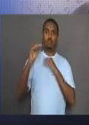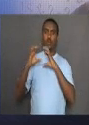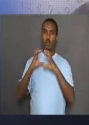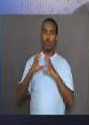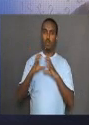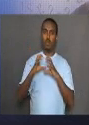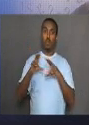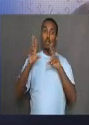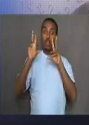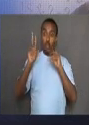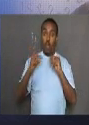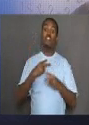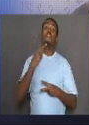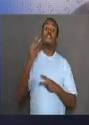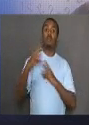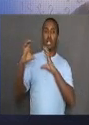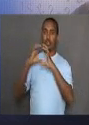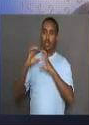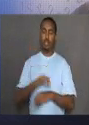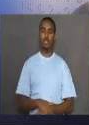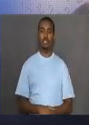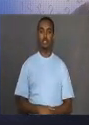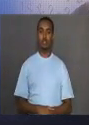including nonverbal communication.